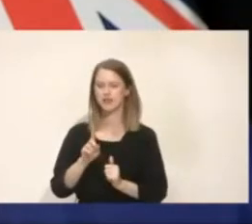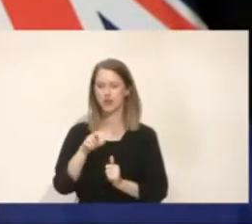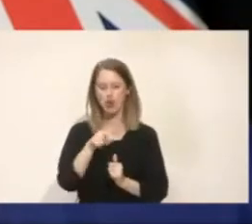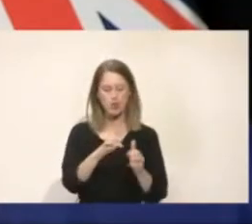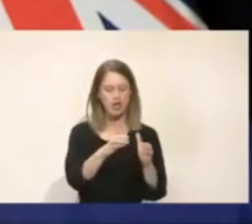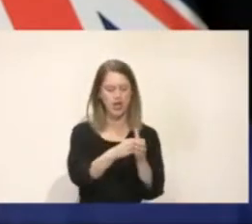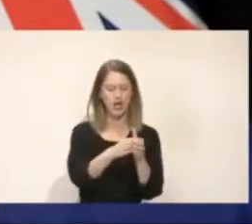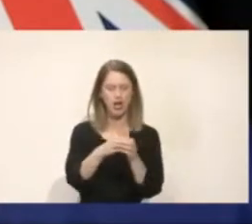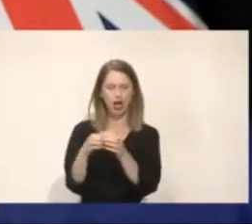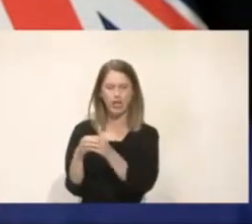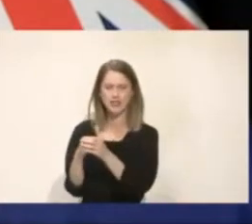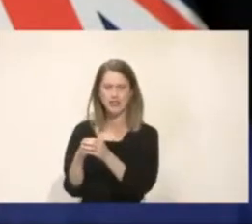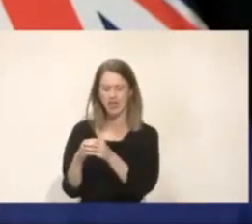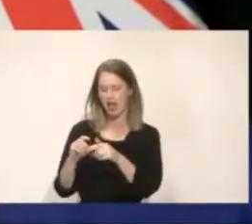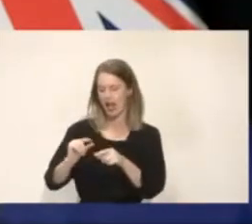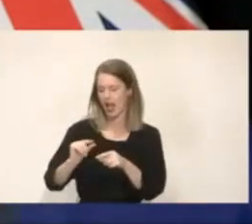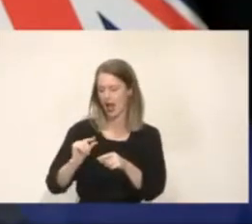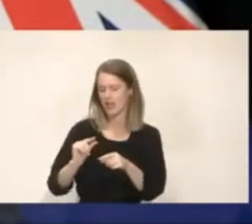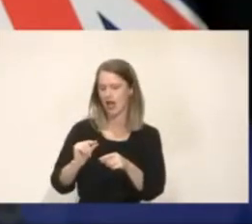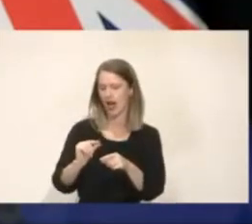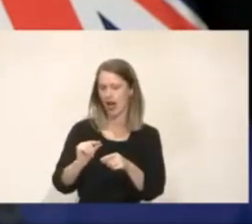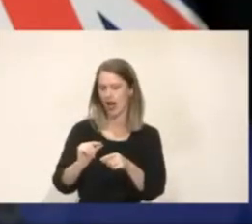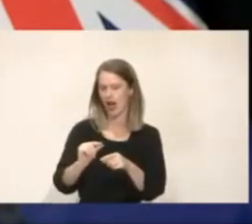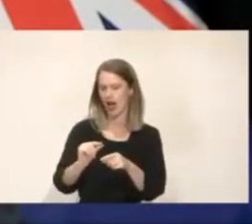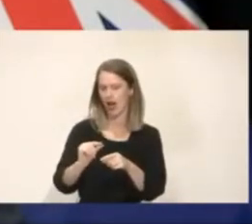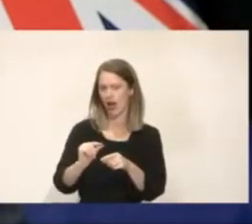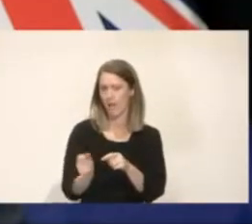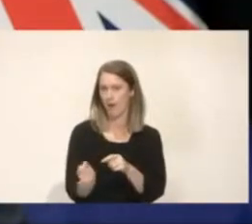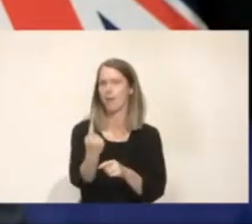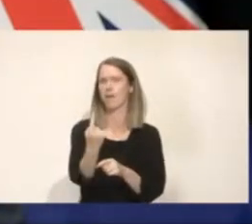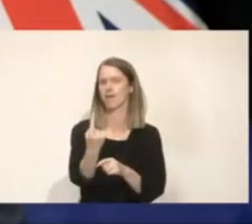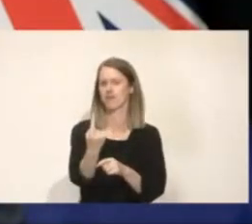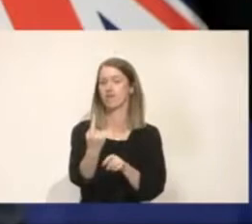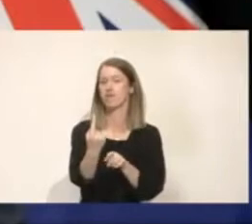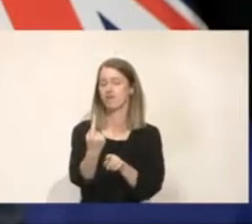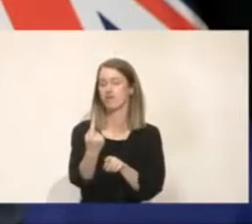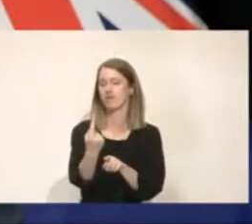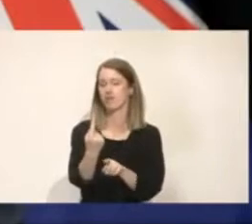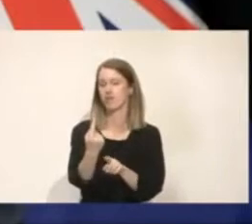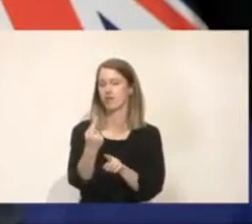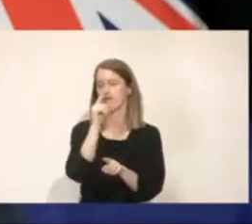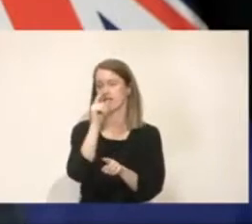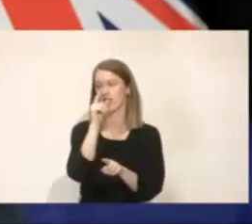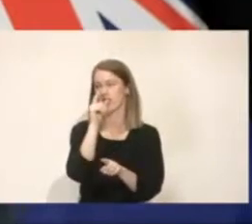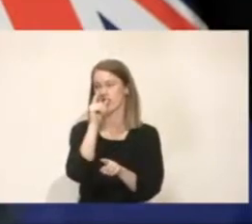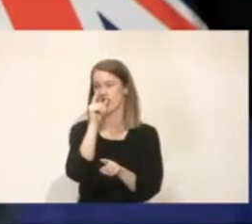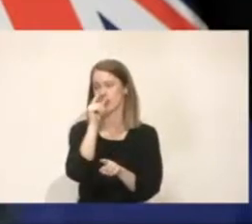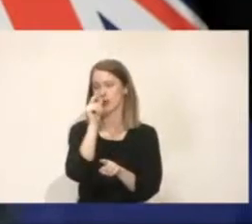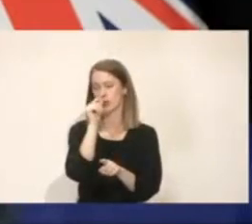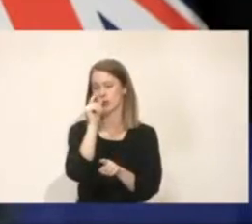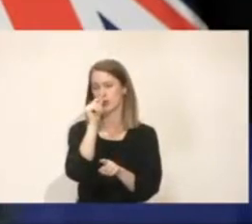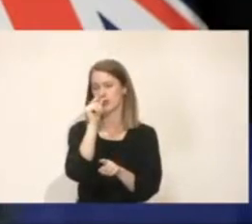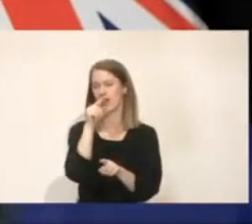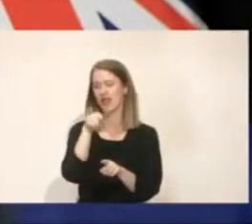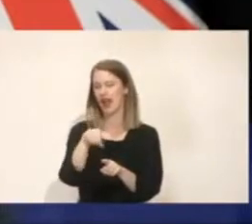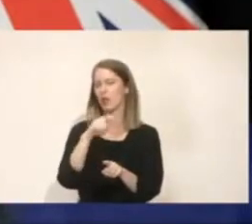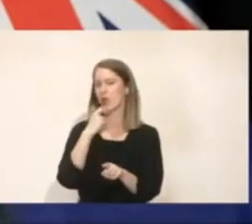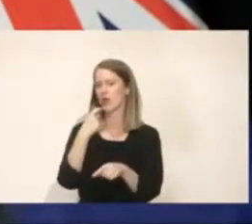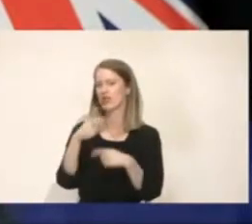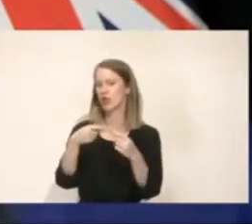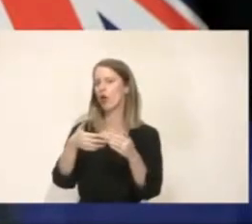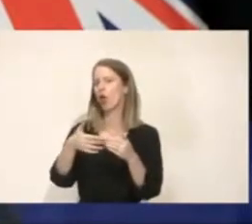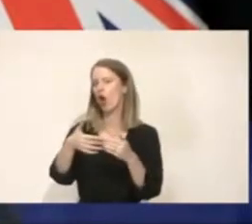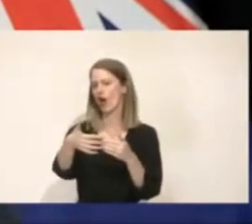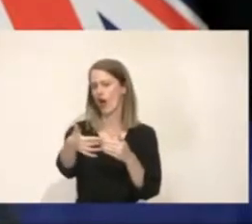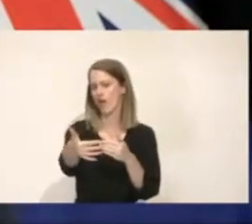clusters that have come later, or subclusters that have come later in the outbreak, we would expect those to be the cases that continue for the